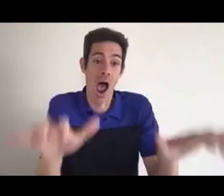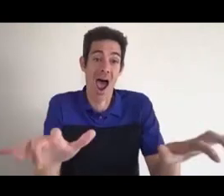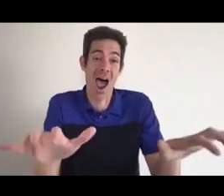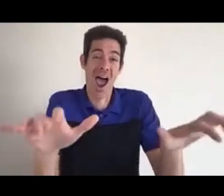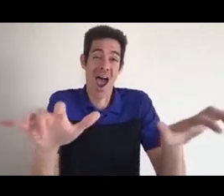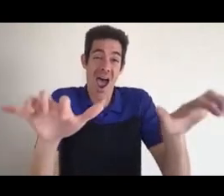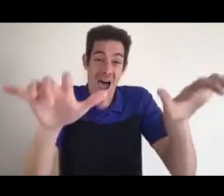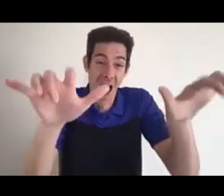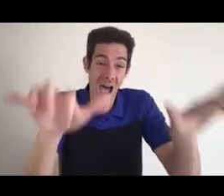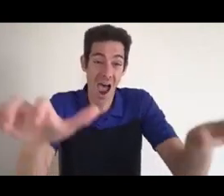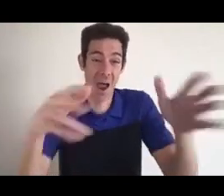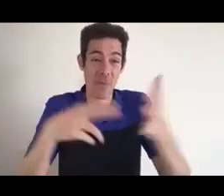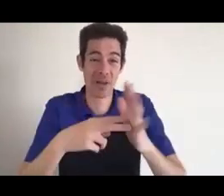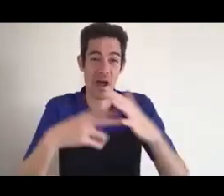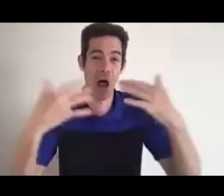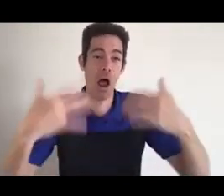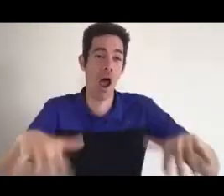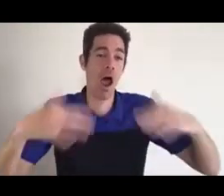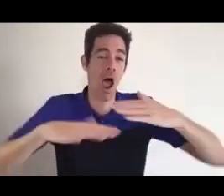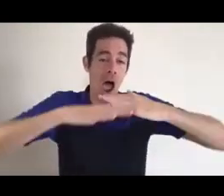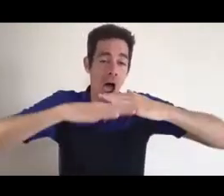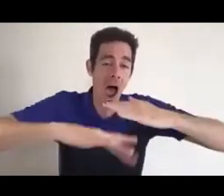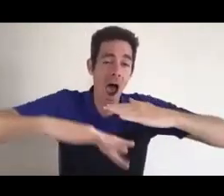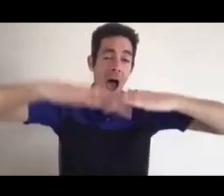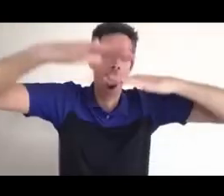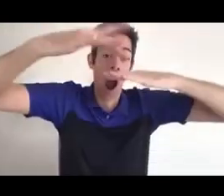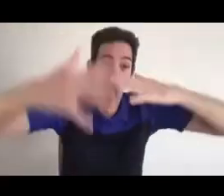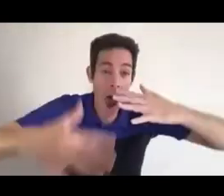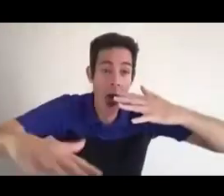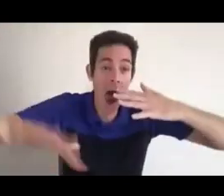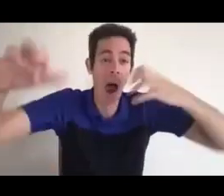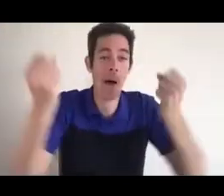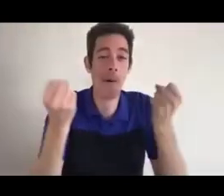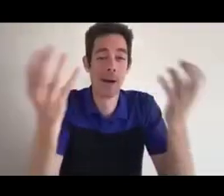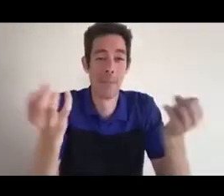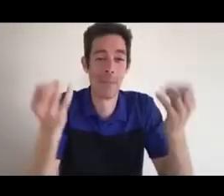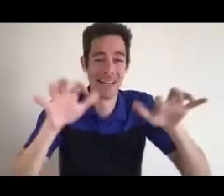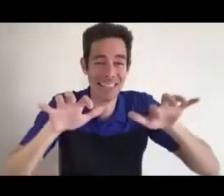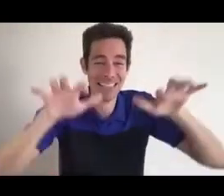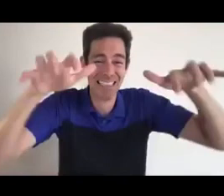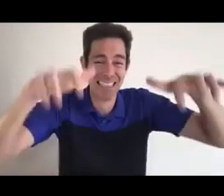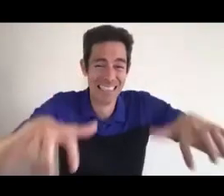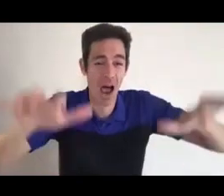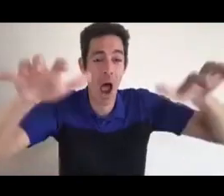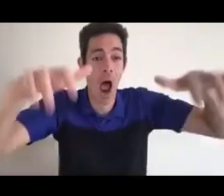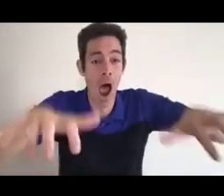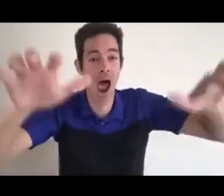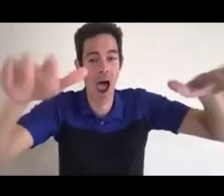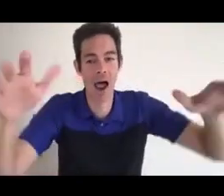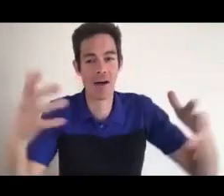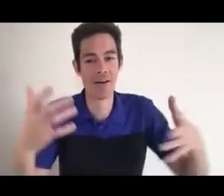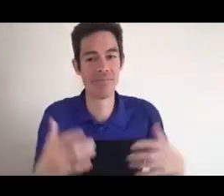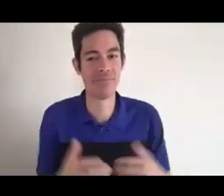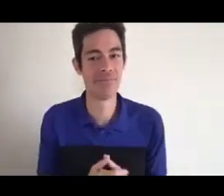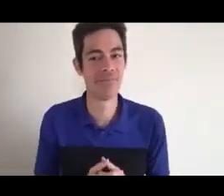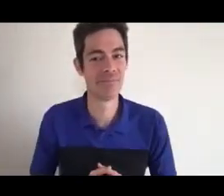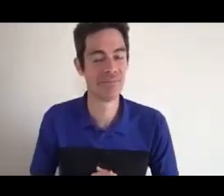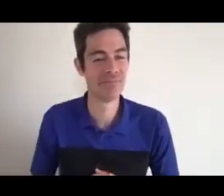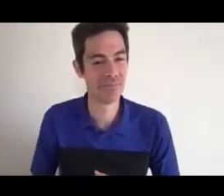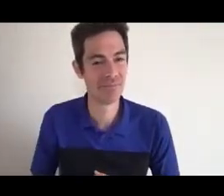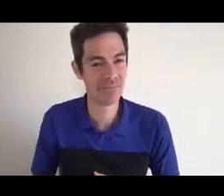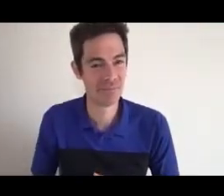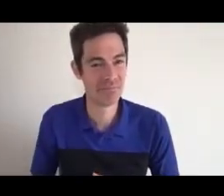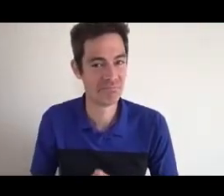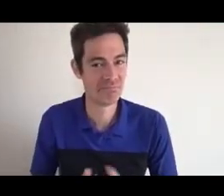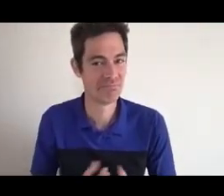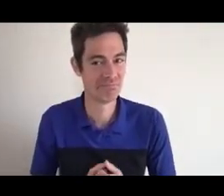And so like this face where you're showing, it's like, oh my goodness, it's just wave after wave of people. And so you can